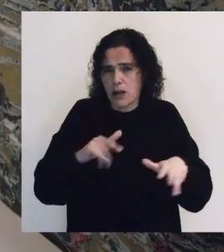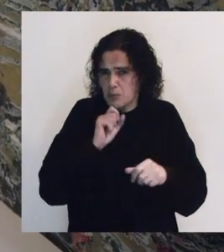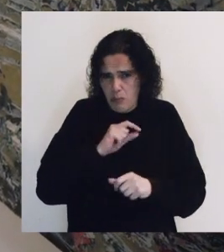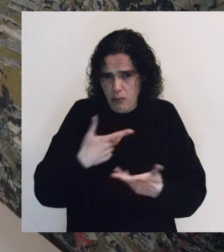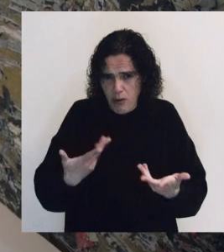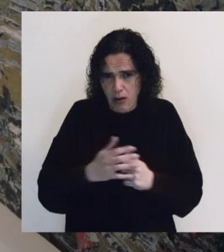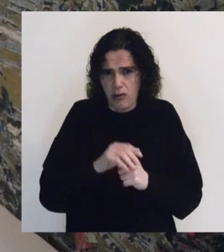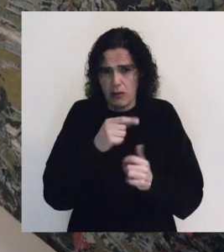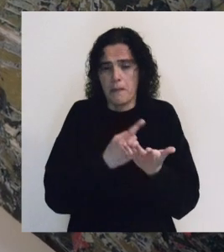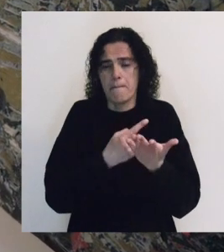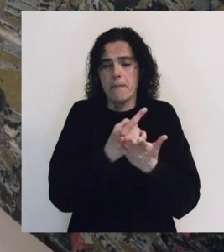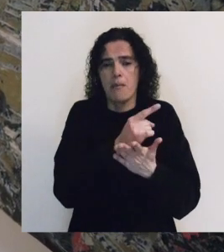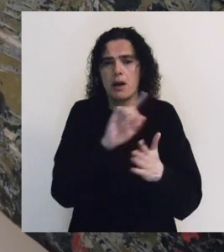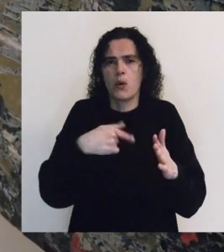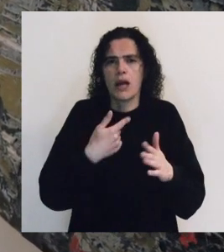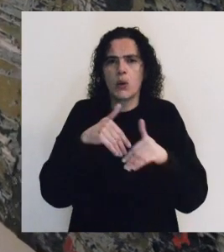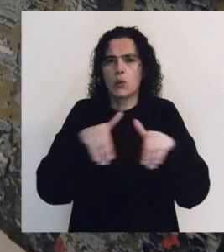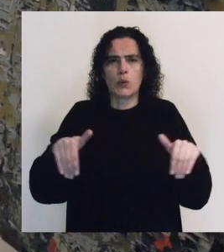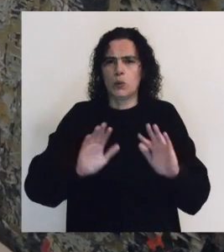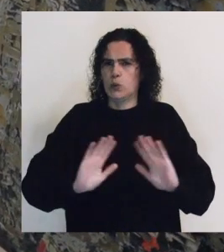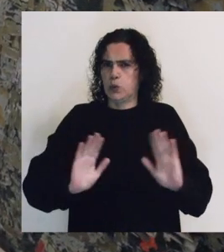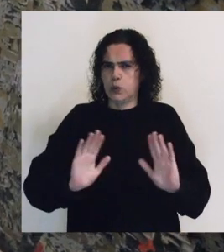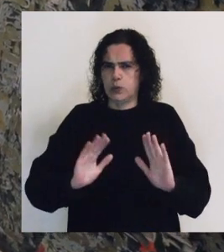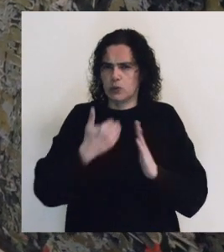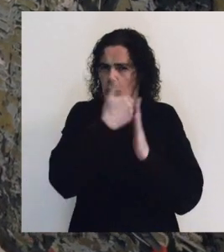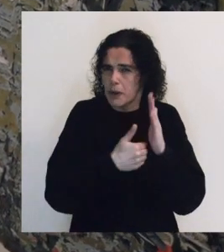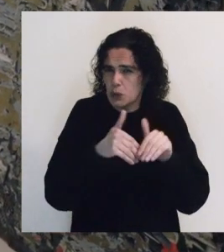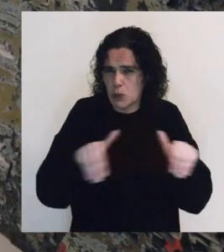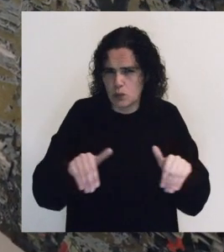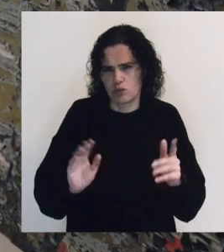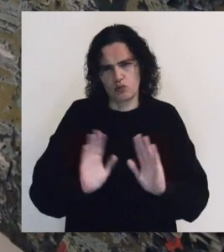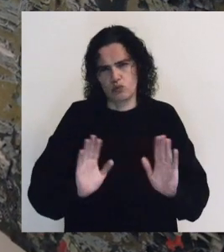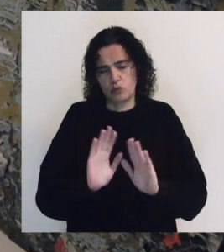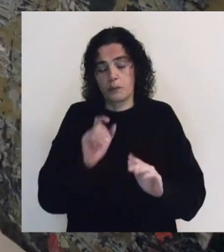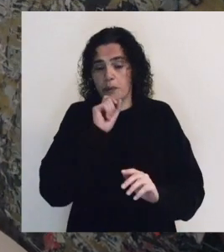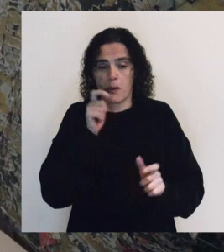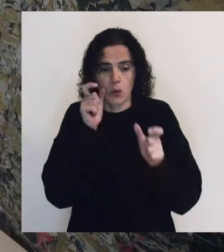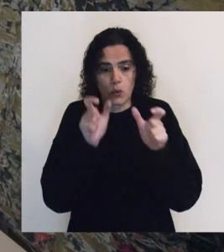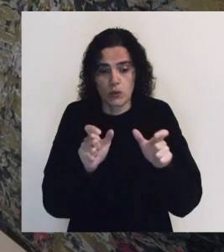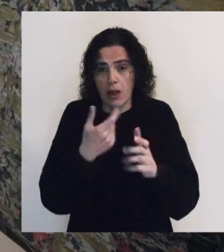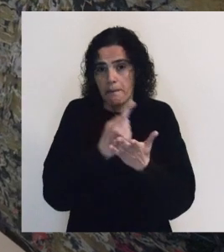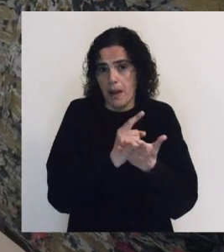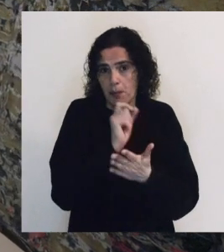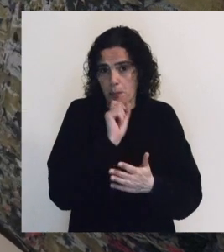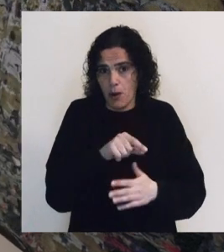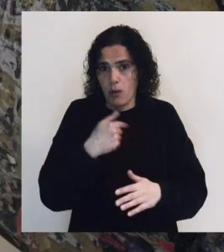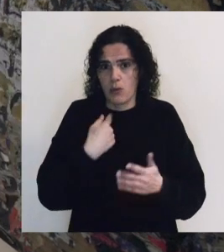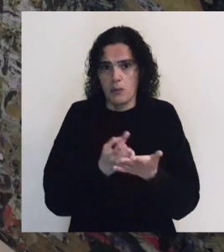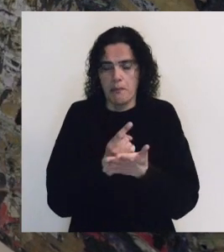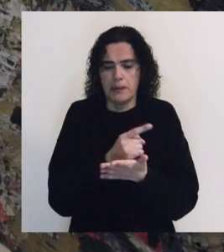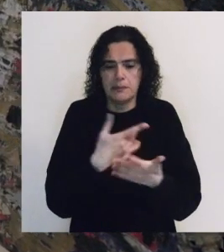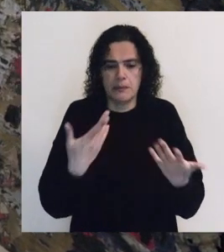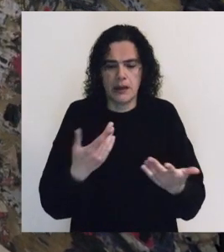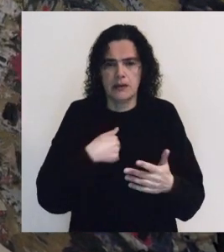language. So a map is not a neutral document. You can control the map, and map